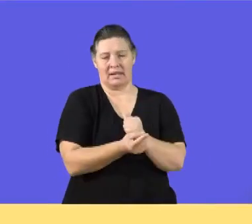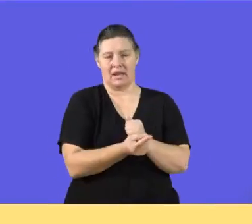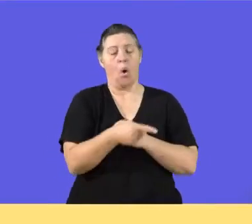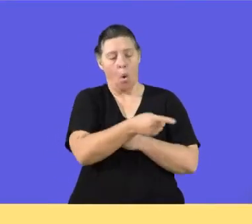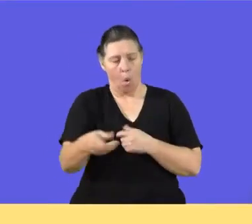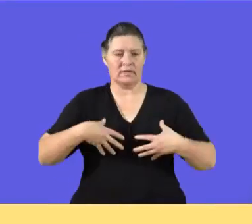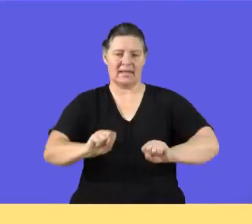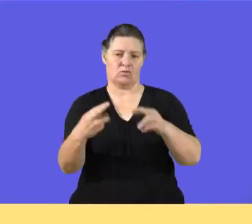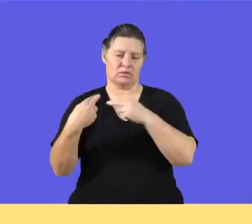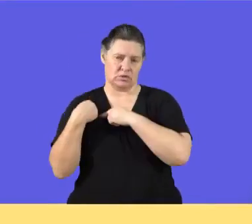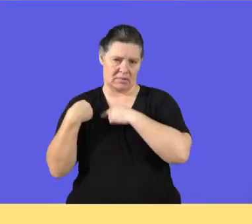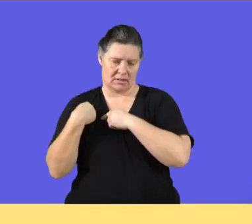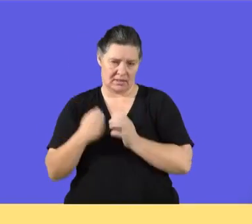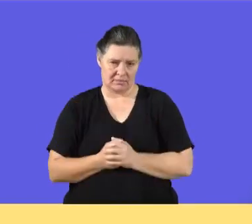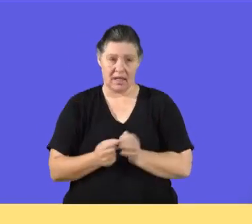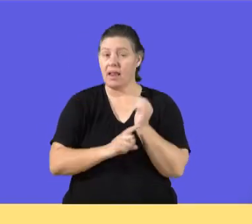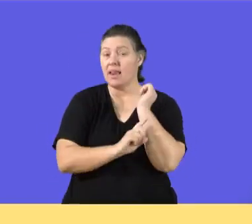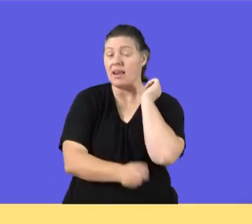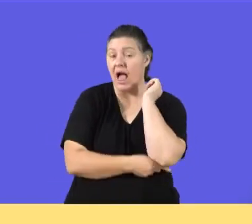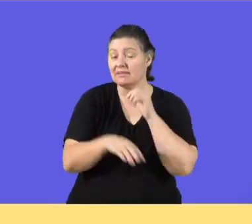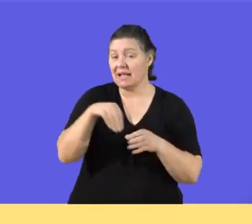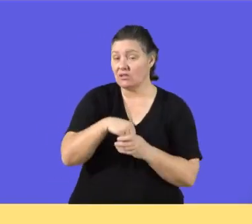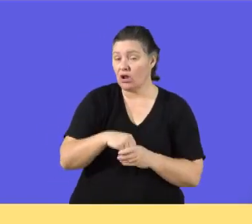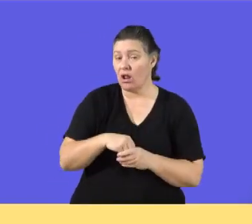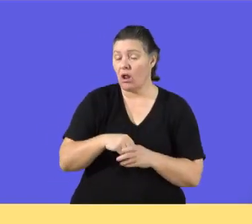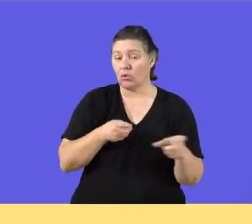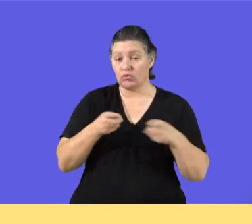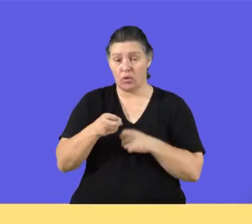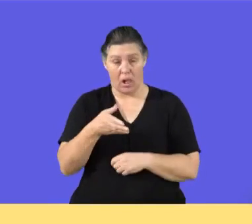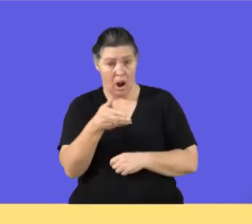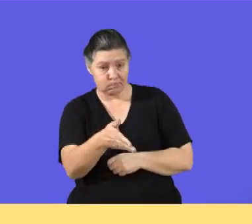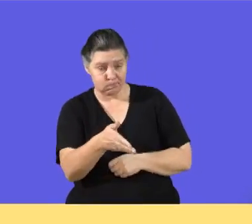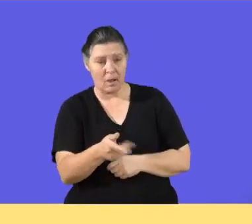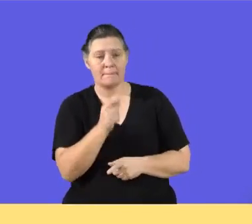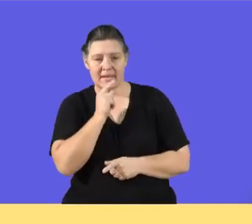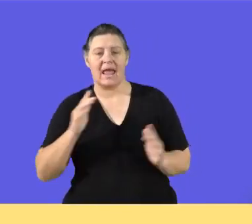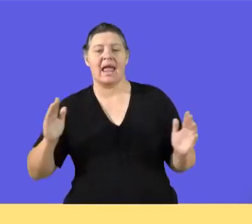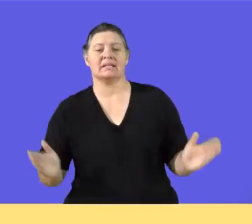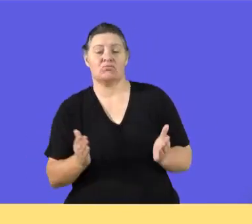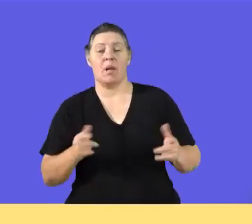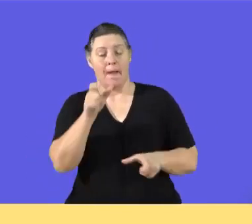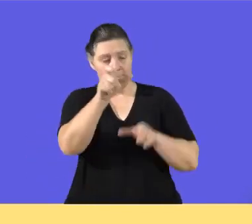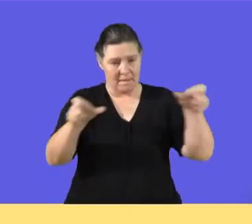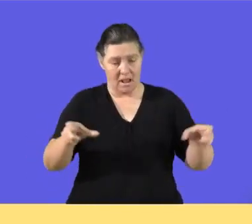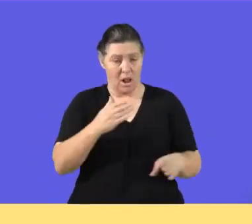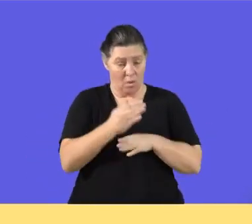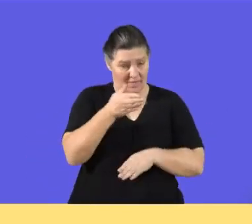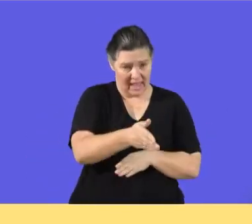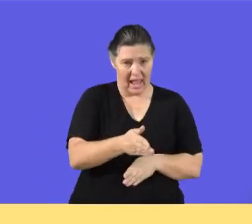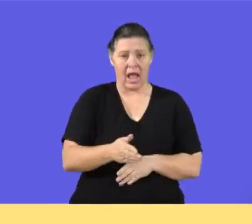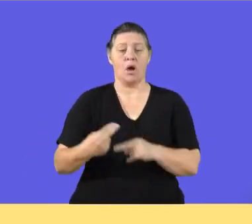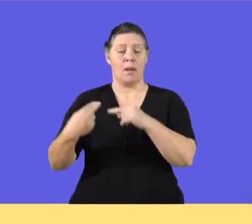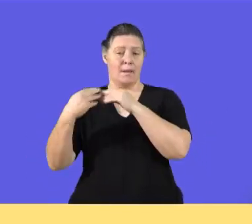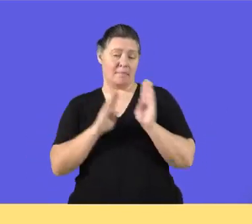promote transparency as well as accountability. Then lastly, when we have internal control processes in place, it helps